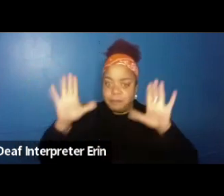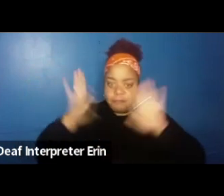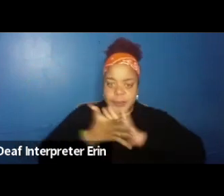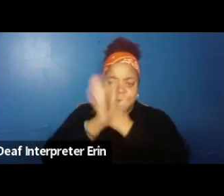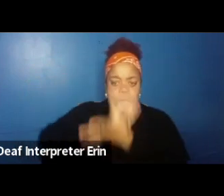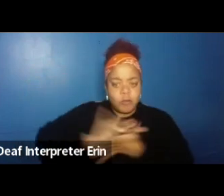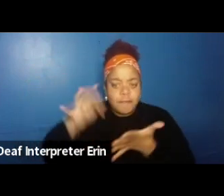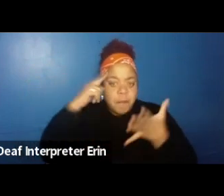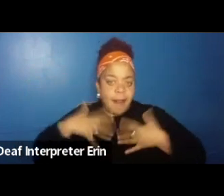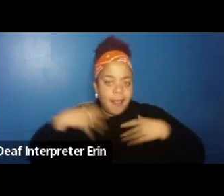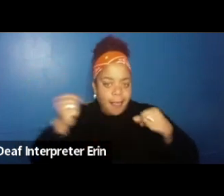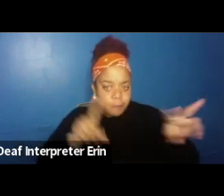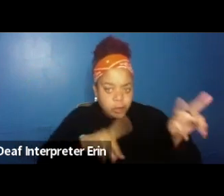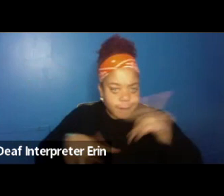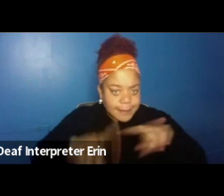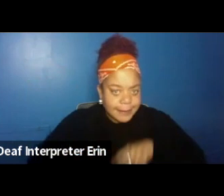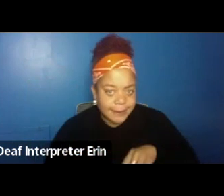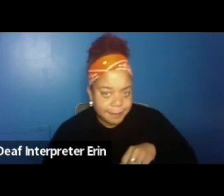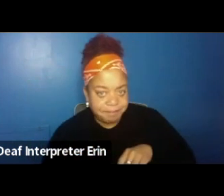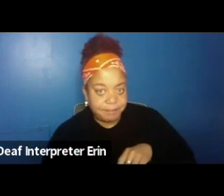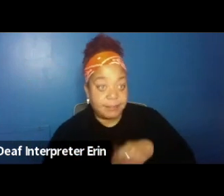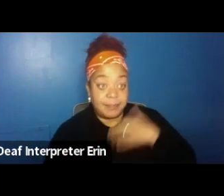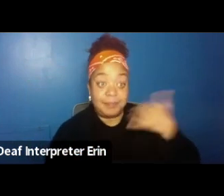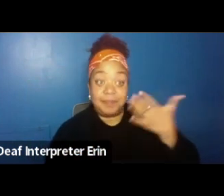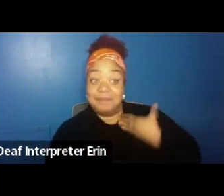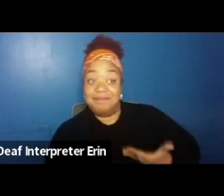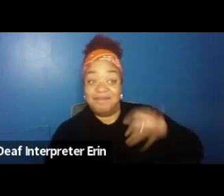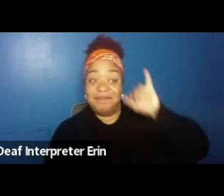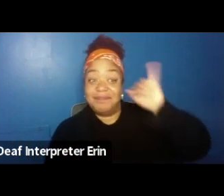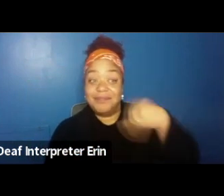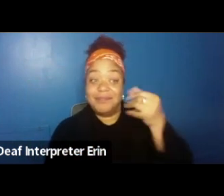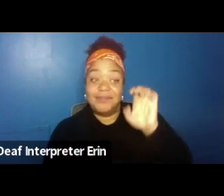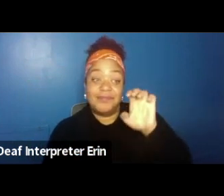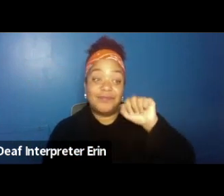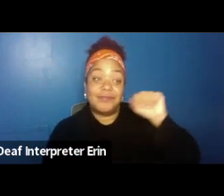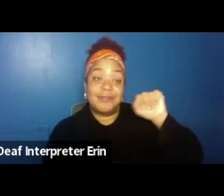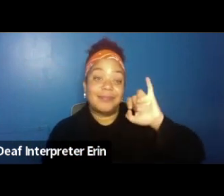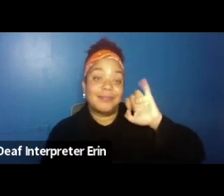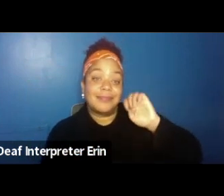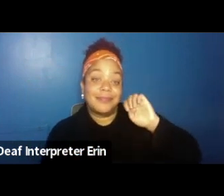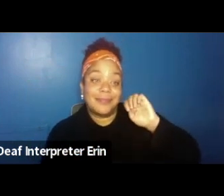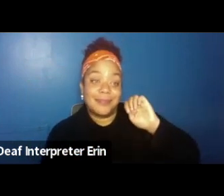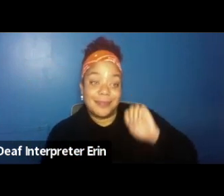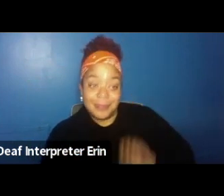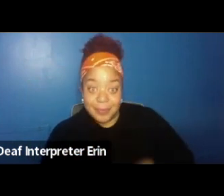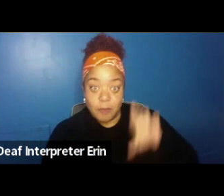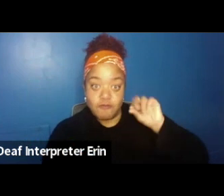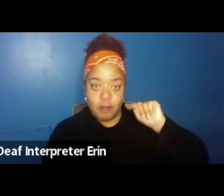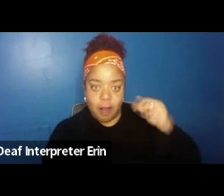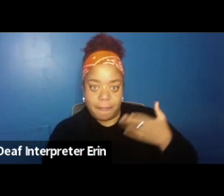visual description, my name is Jessie Roth, and I'm the director of the Institute for the Development of Human Arts.